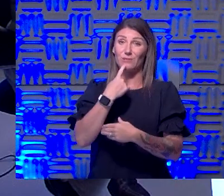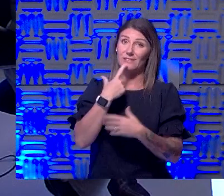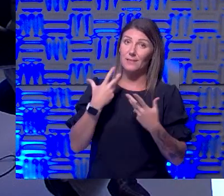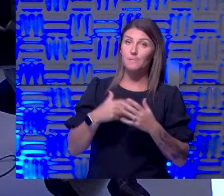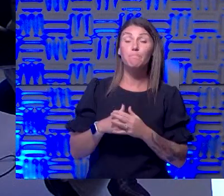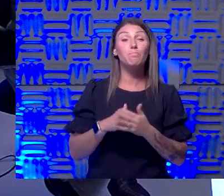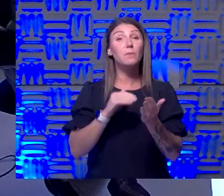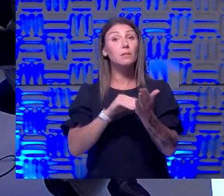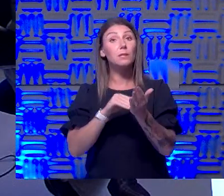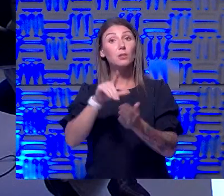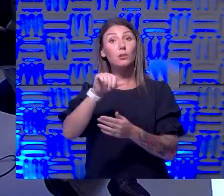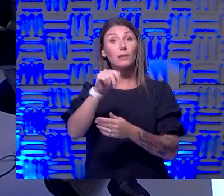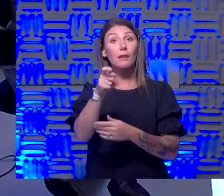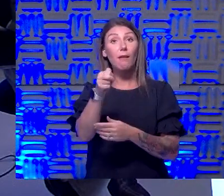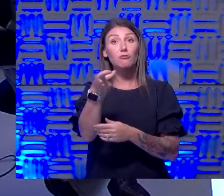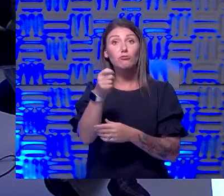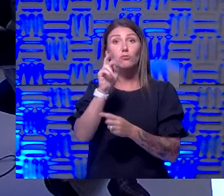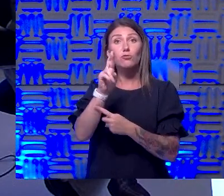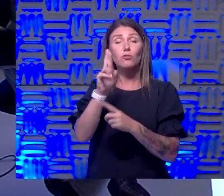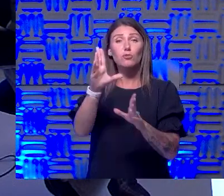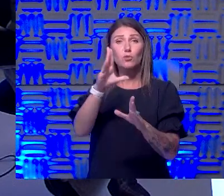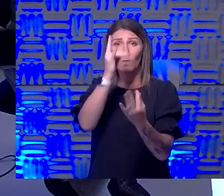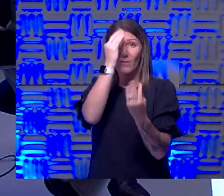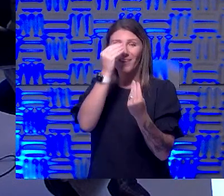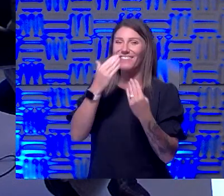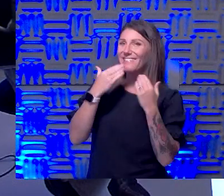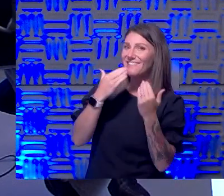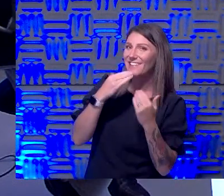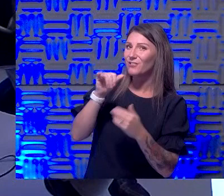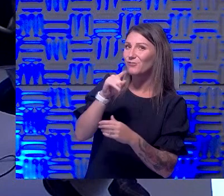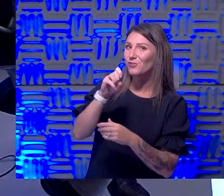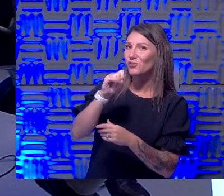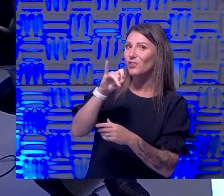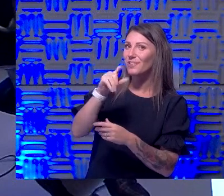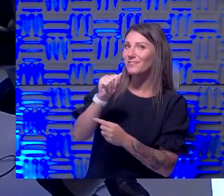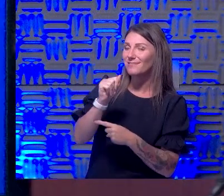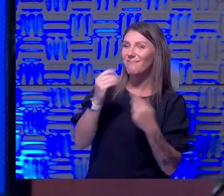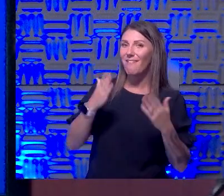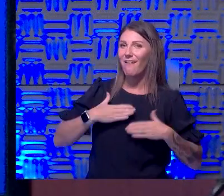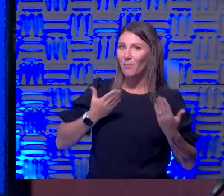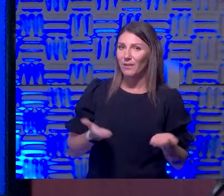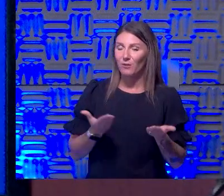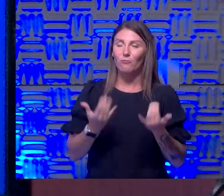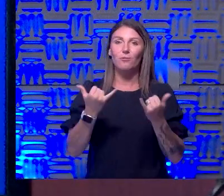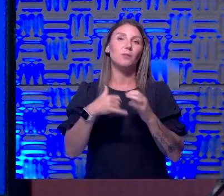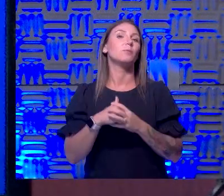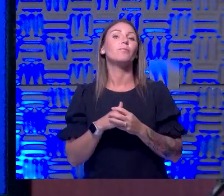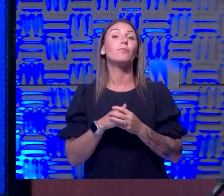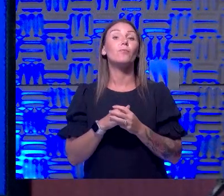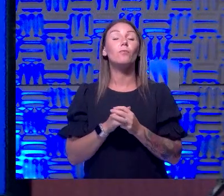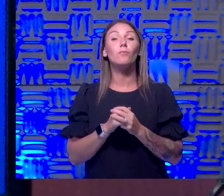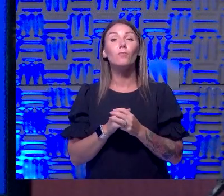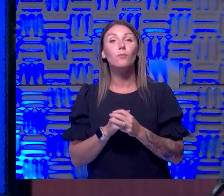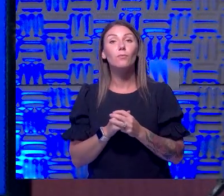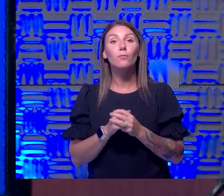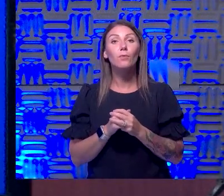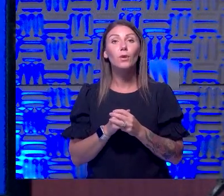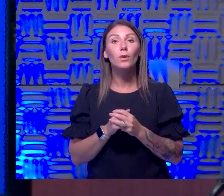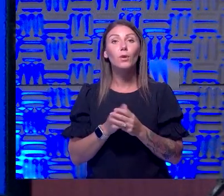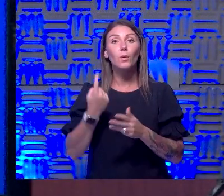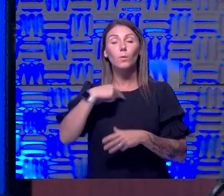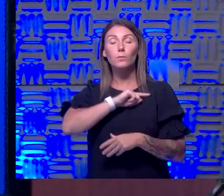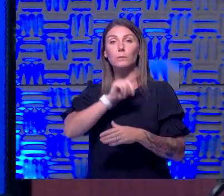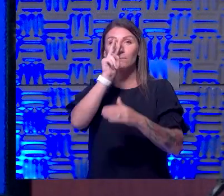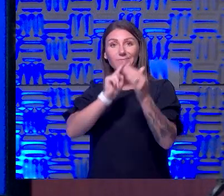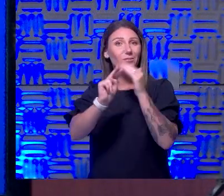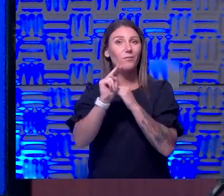thoughts? Well, of course, thank you very much, Jess. Glad to be here. Very much looking forward, I